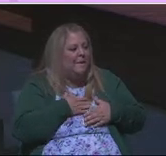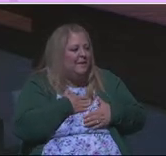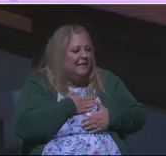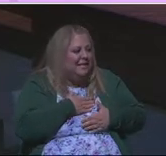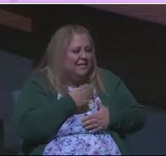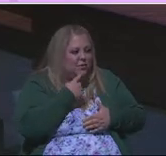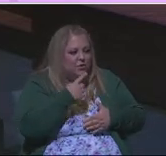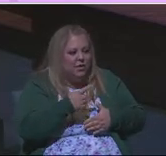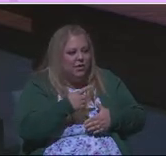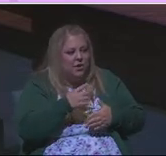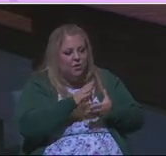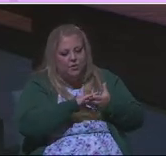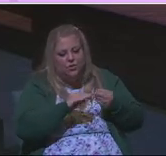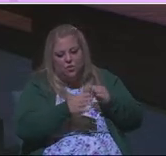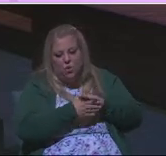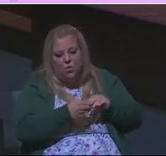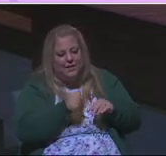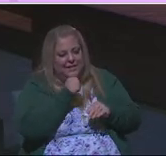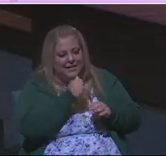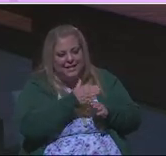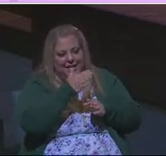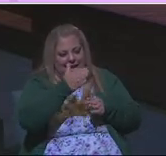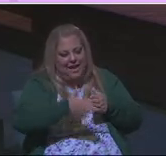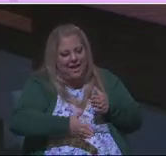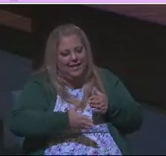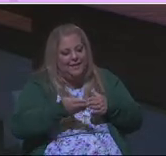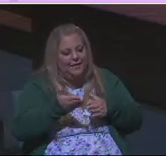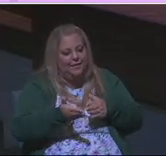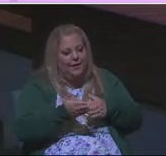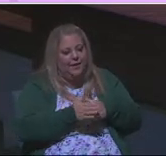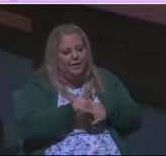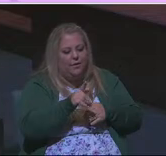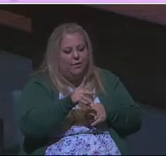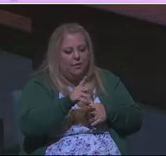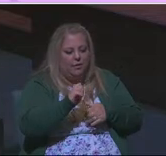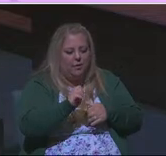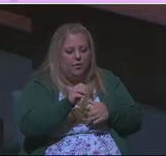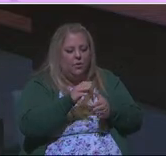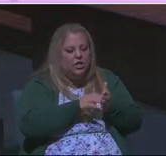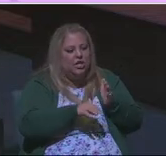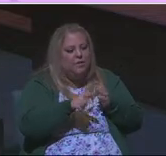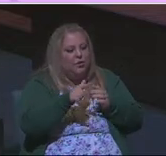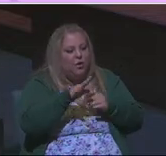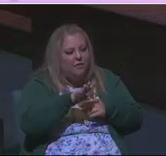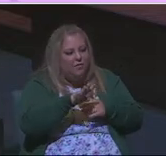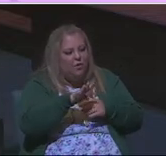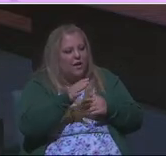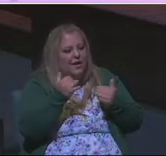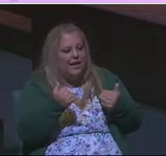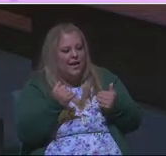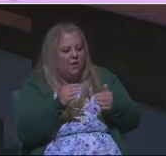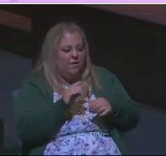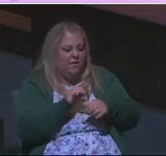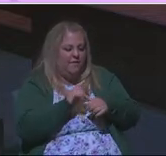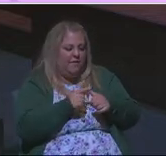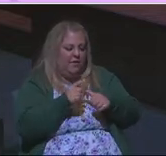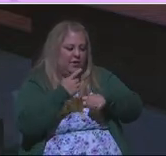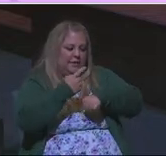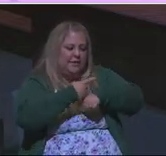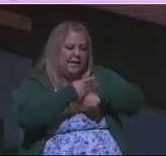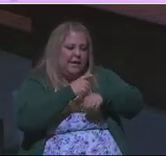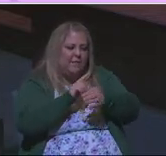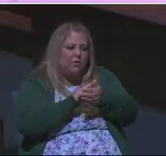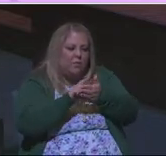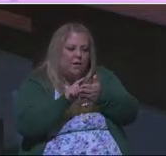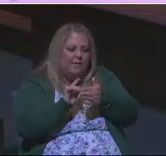doesn't end there. Luke chapter number 24, now upon the first day of the week, very early in the